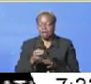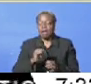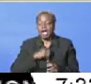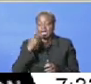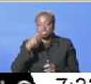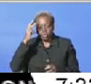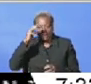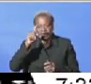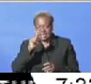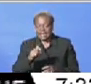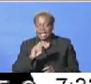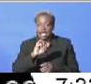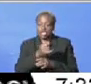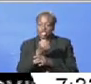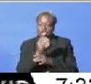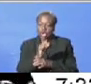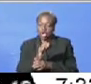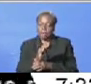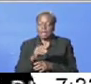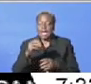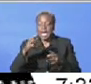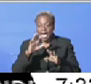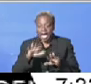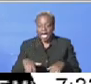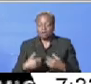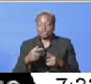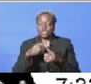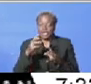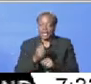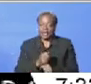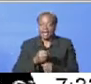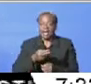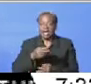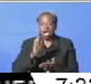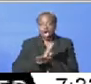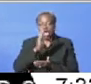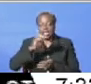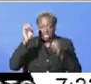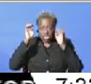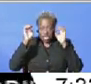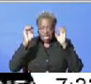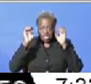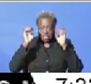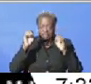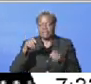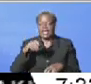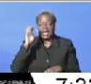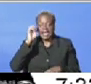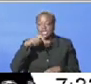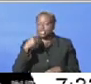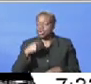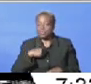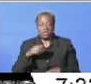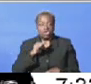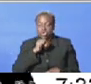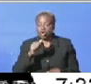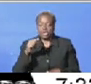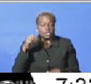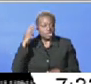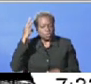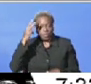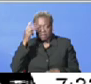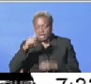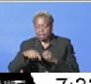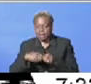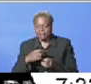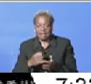to figure out how I was going to get some kind of tertiary-level education. And he pretty much told me not to worry about it. My first job out of